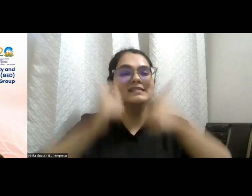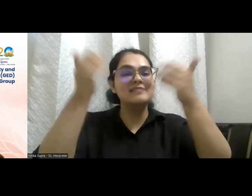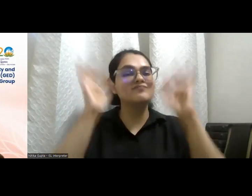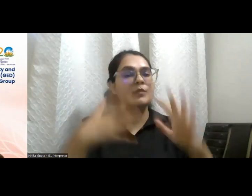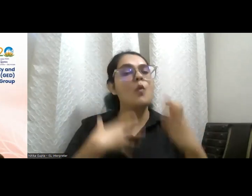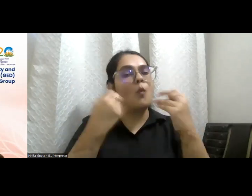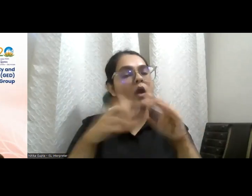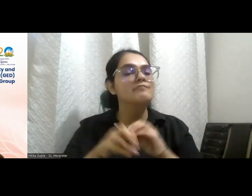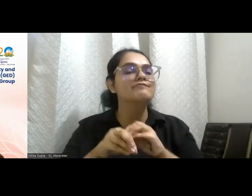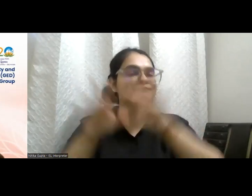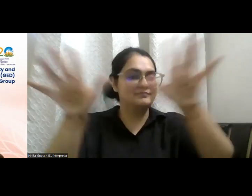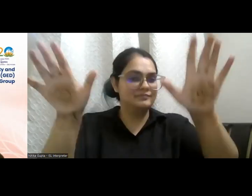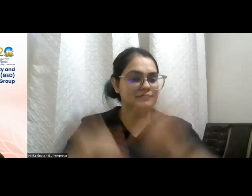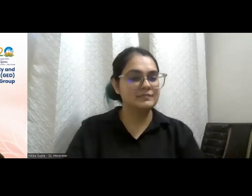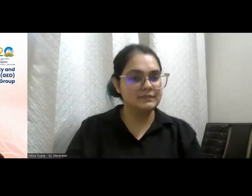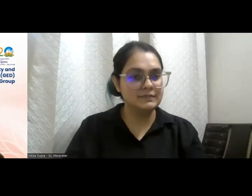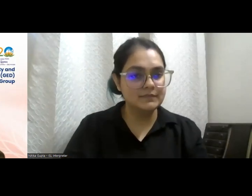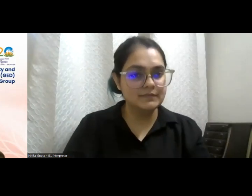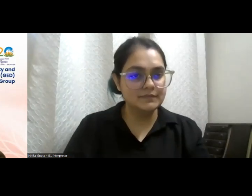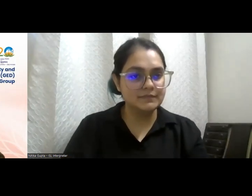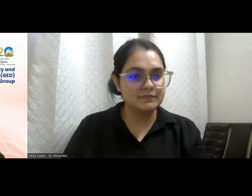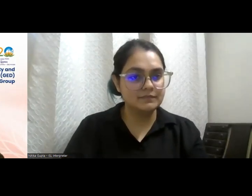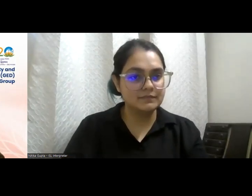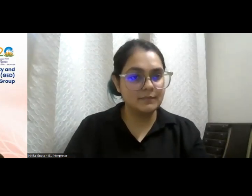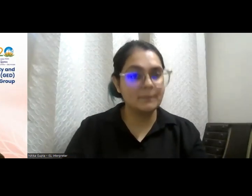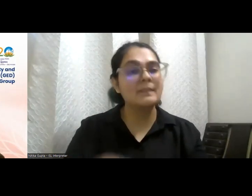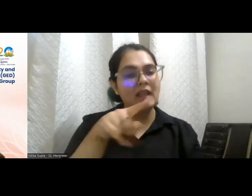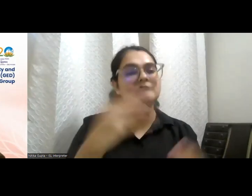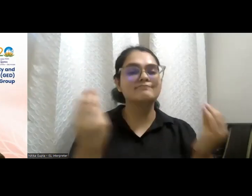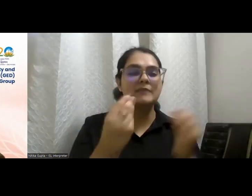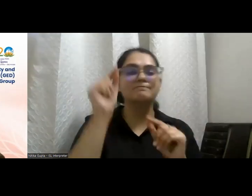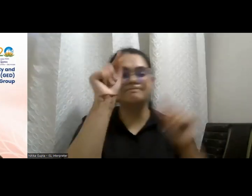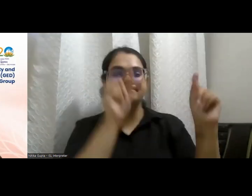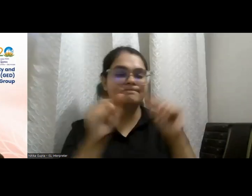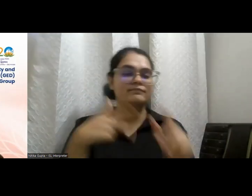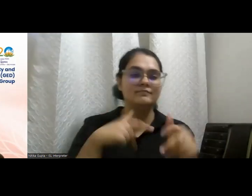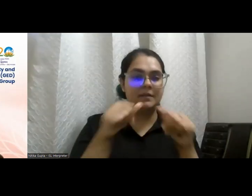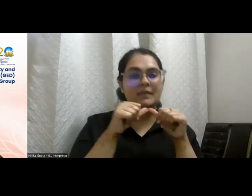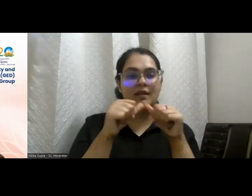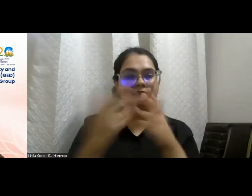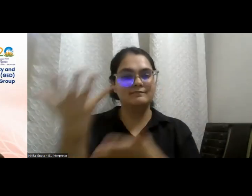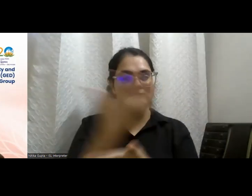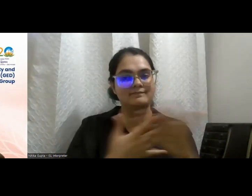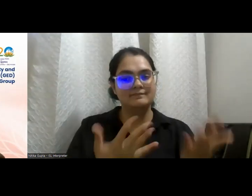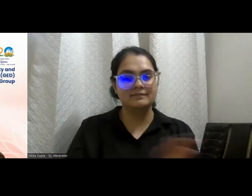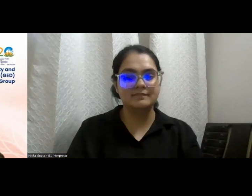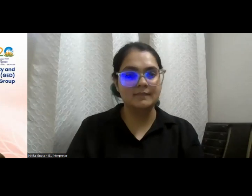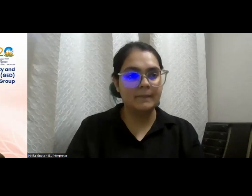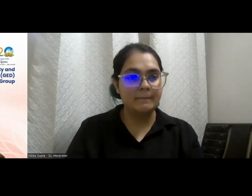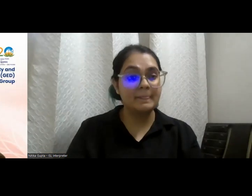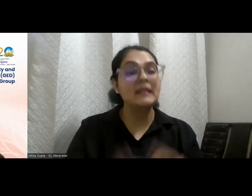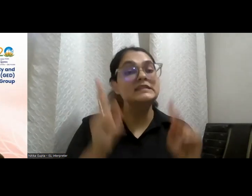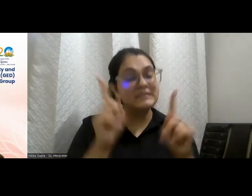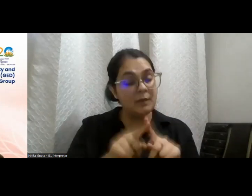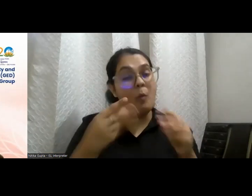around skill development. So this was the general gist of the conversation. Of course, much more was